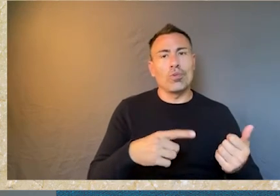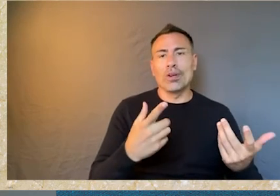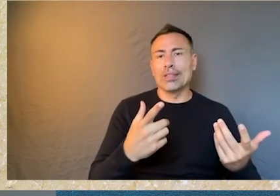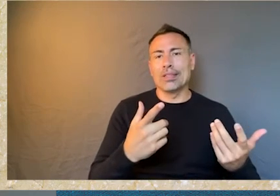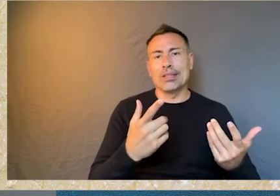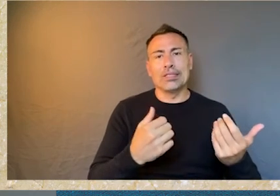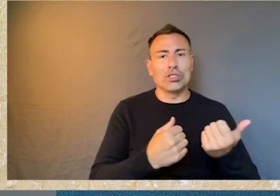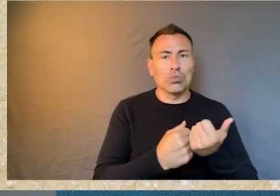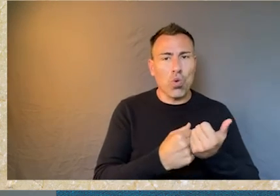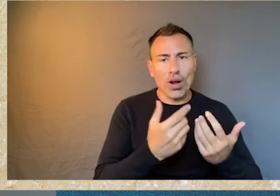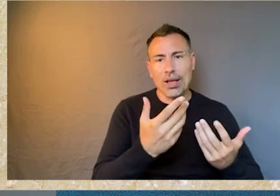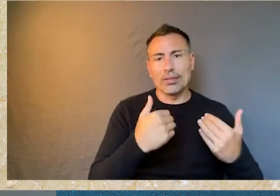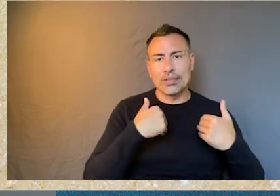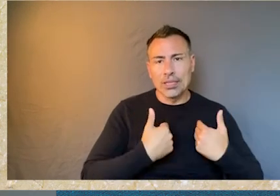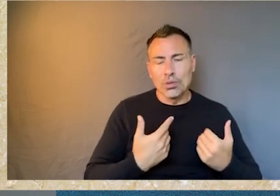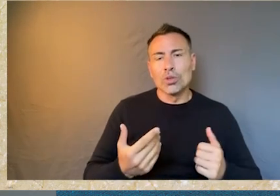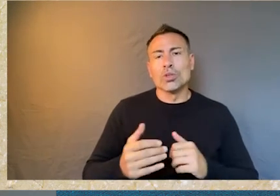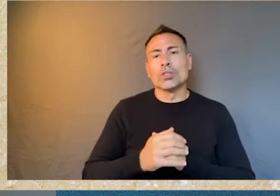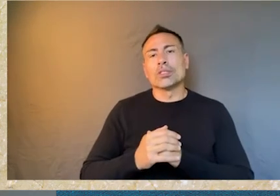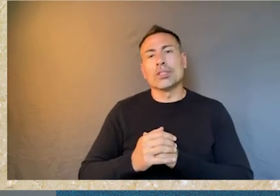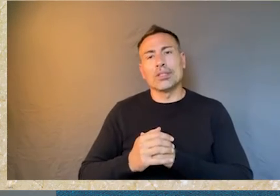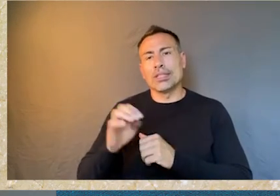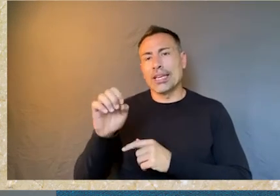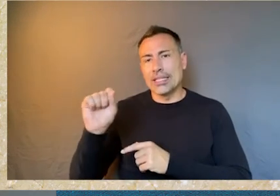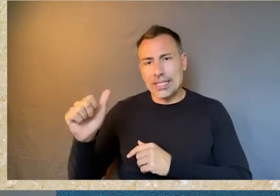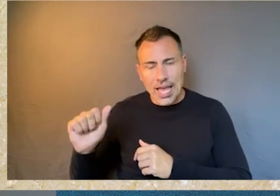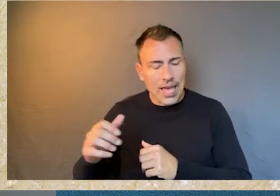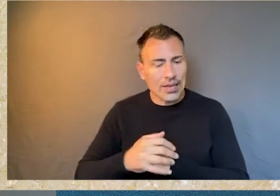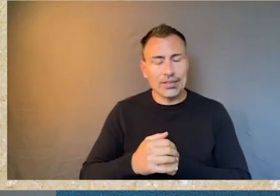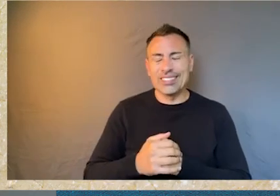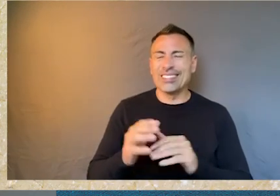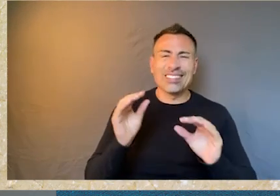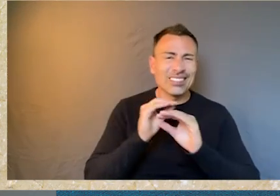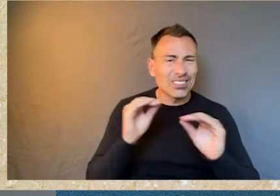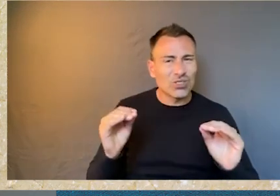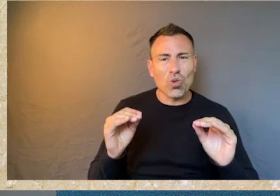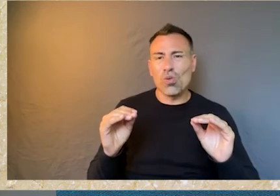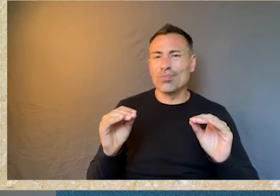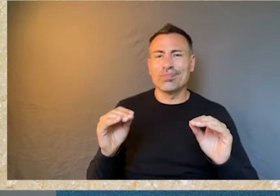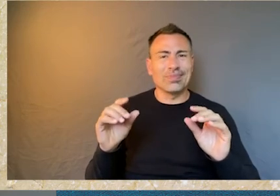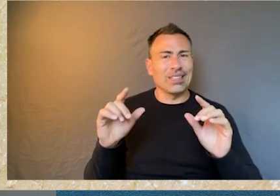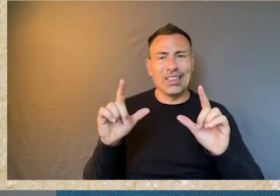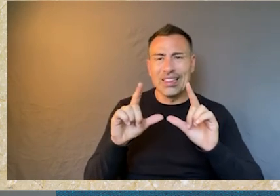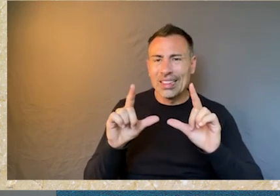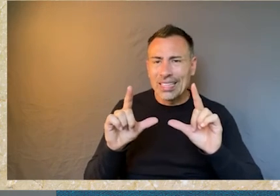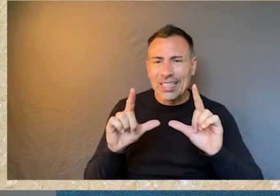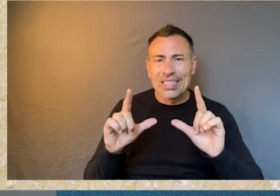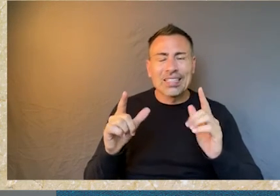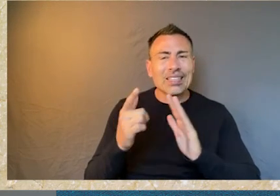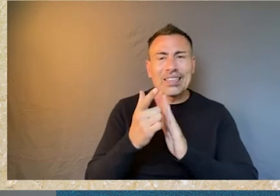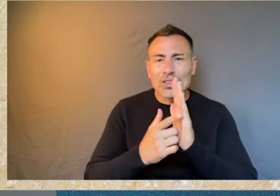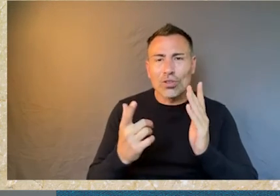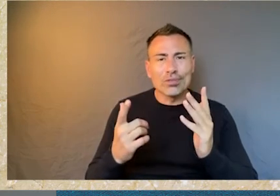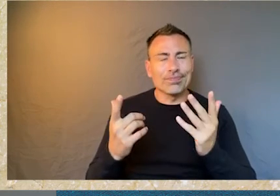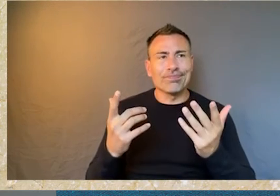these different terms. There is no legal registration or way to prove that you have that. And